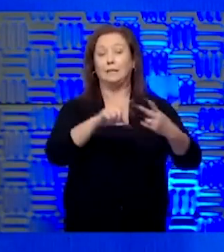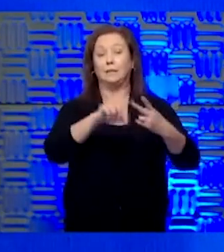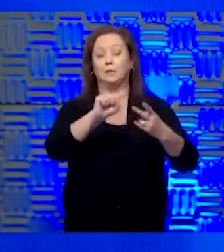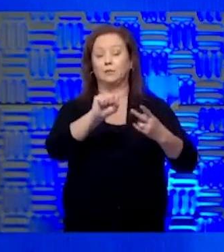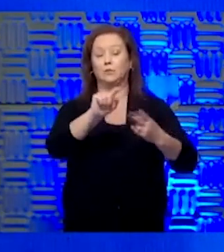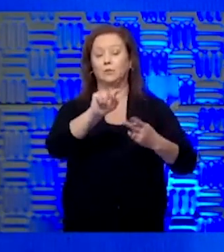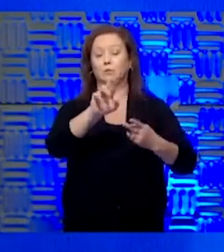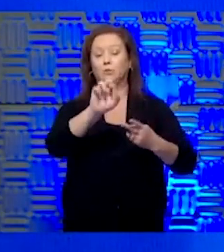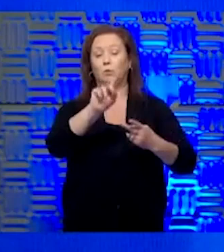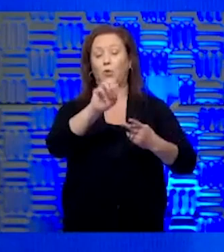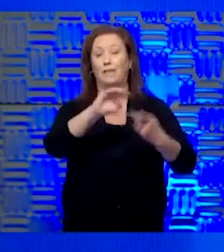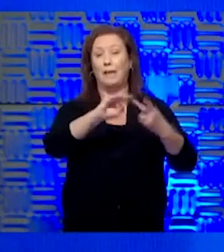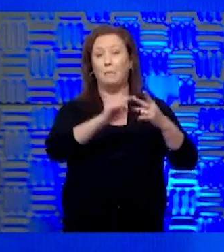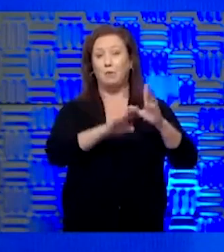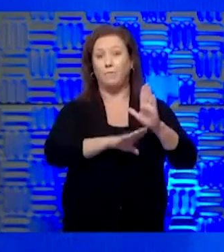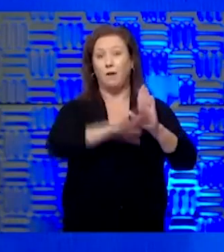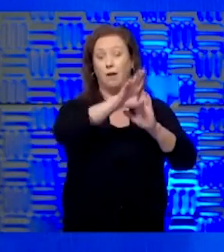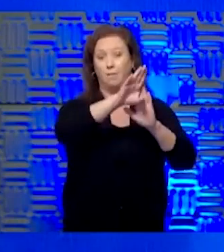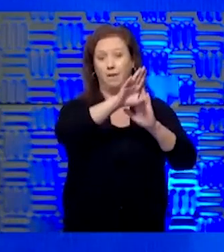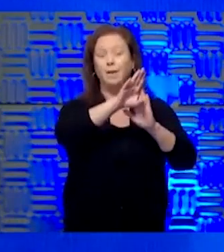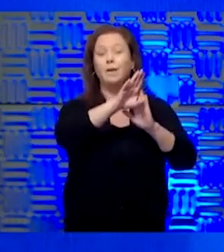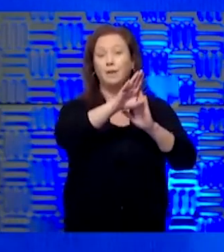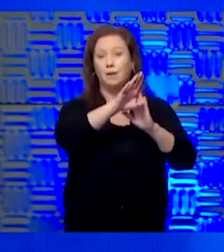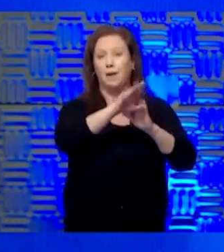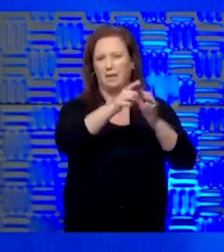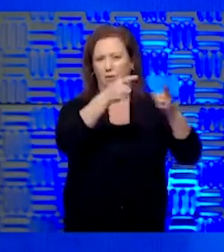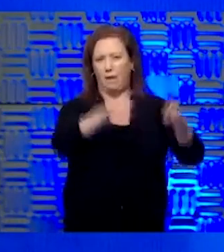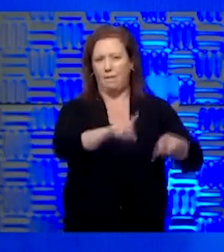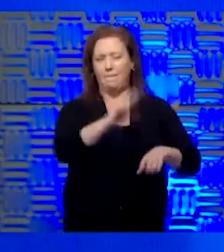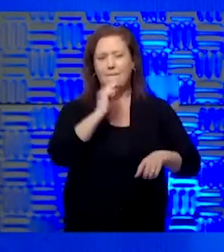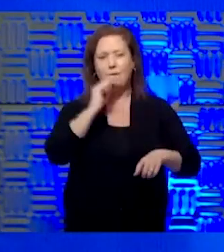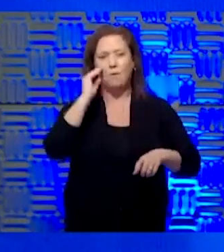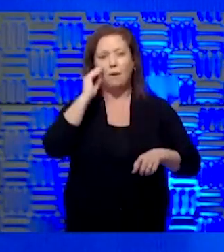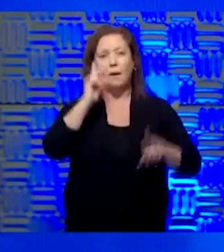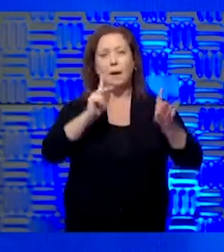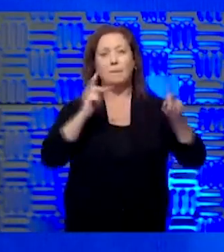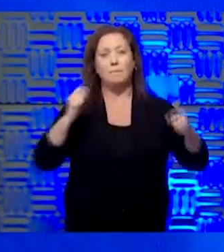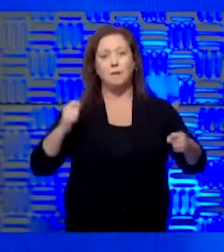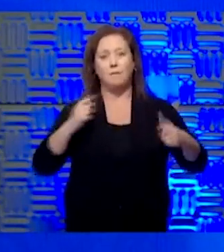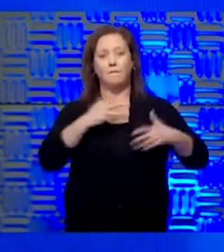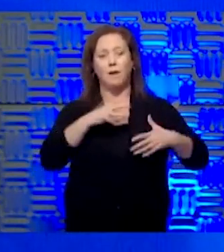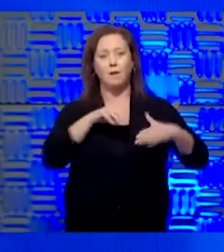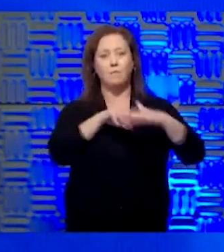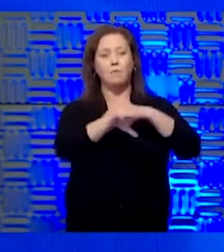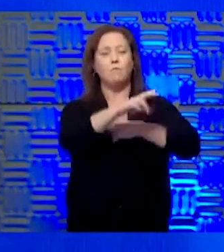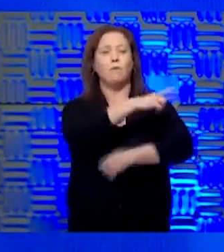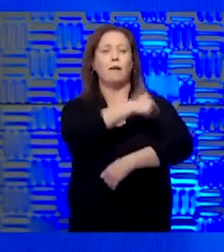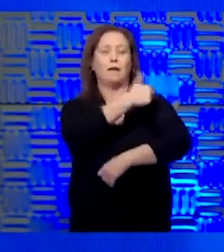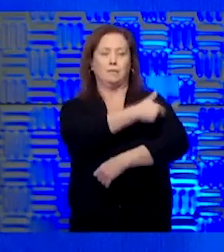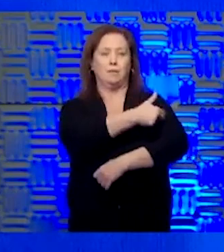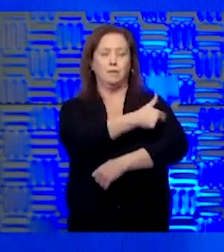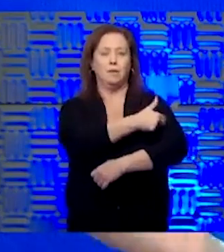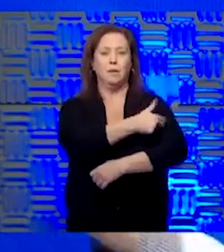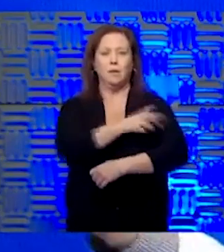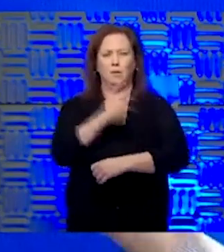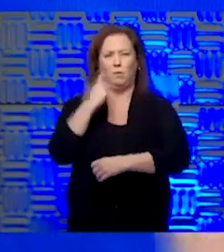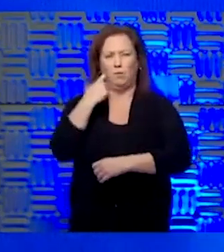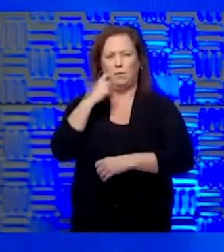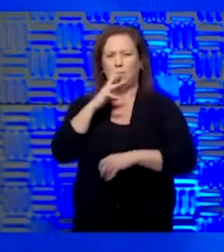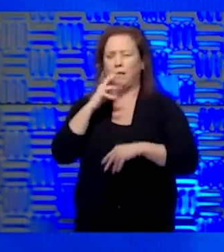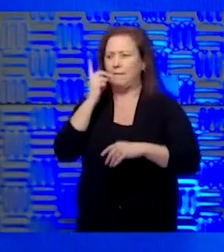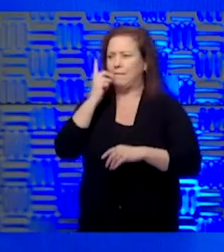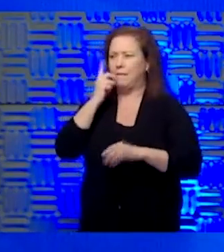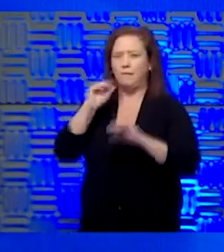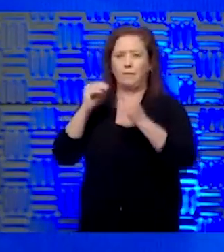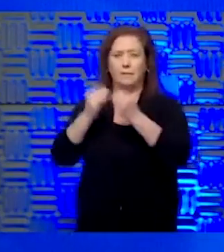up, and that a number of those deaths are occurring at home because people are afraid to go get care. And I know we were just talking about a dental office